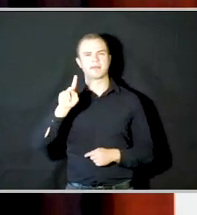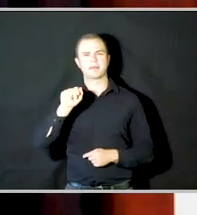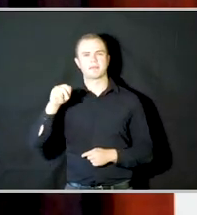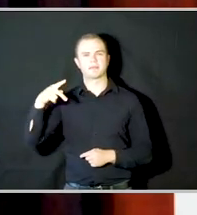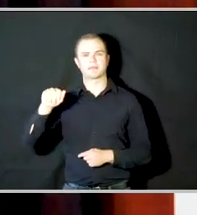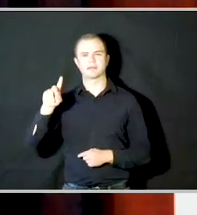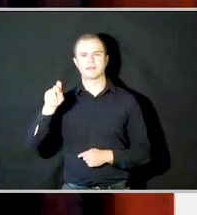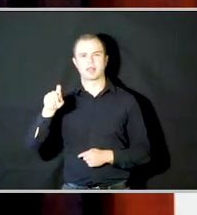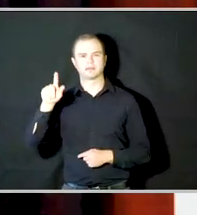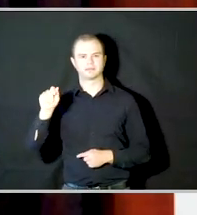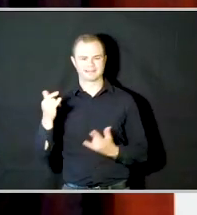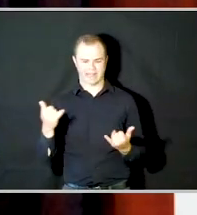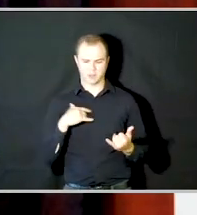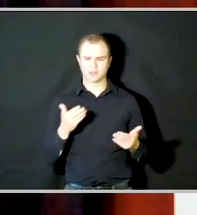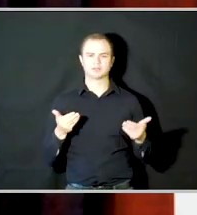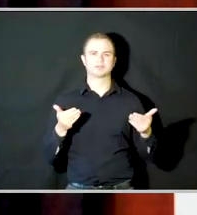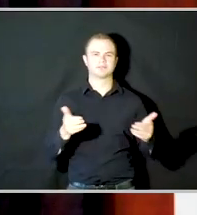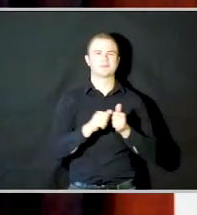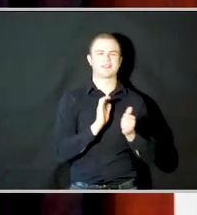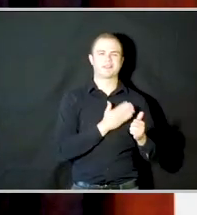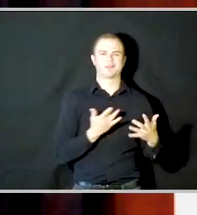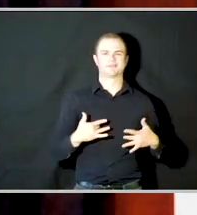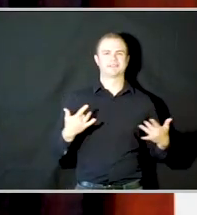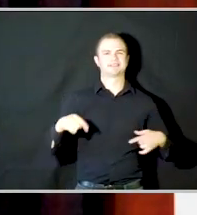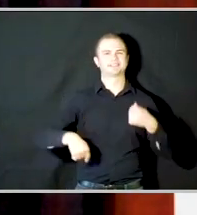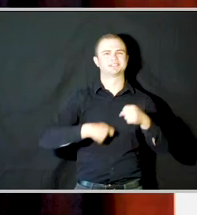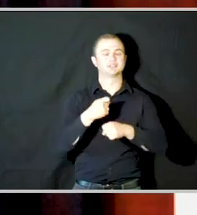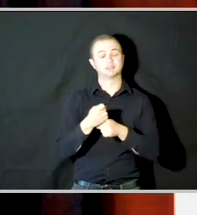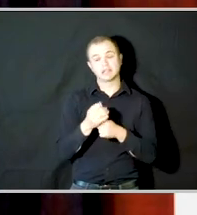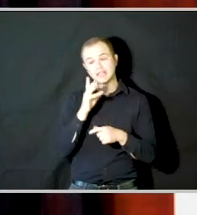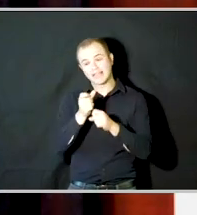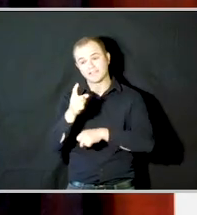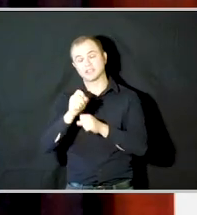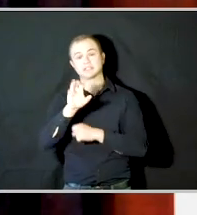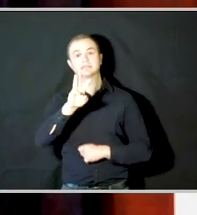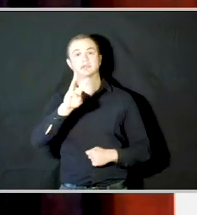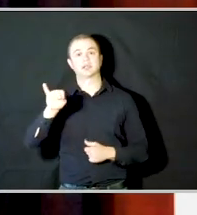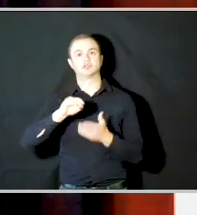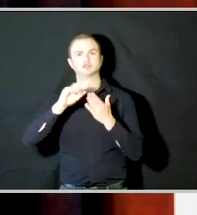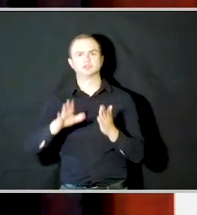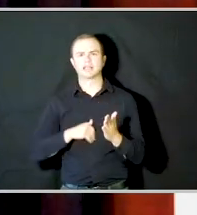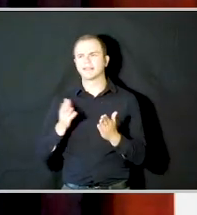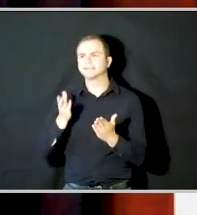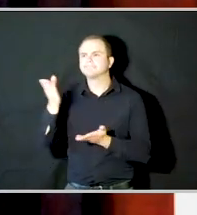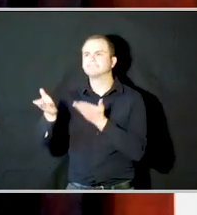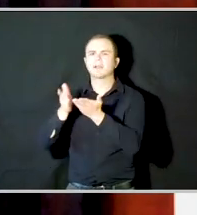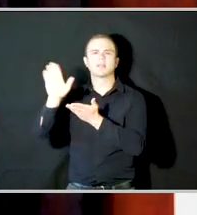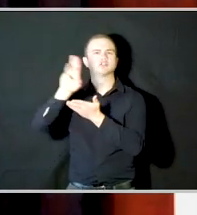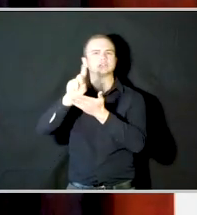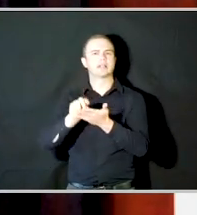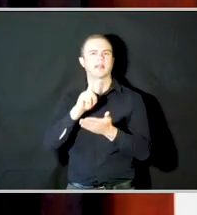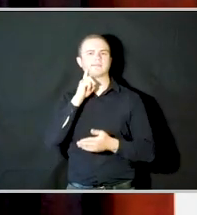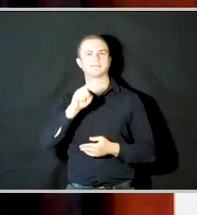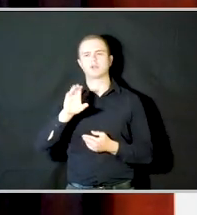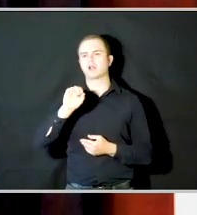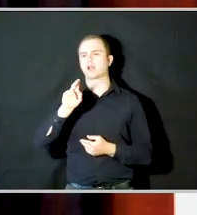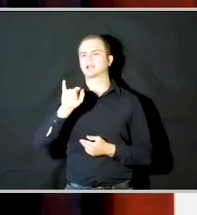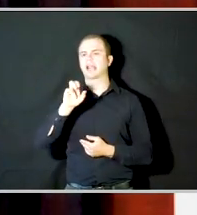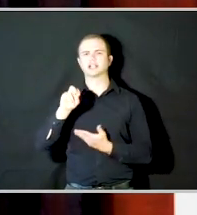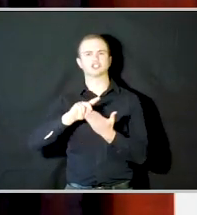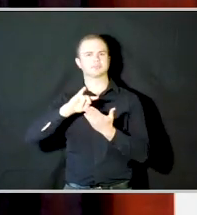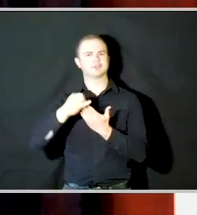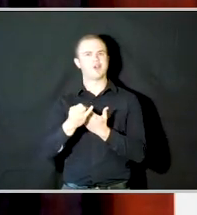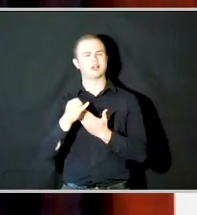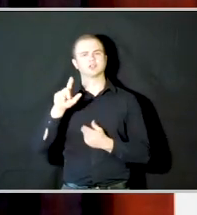let's get on with our event this evening. Each year, CWI students submit designs for the Connections Project logo. The winning design